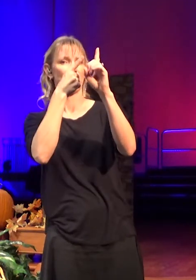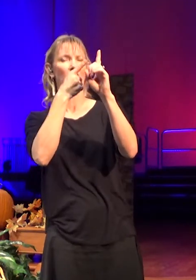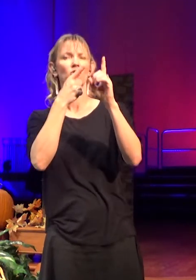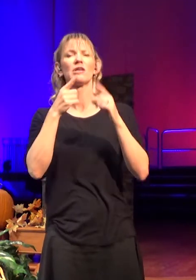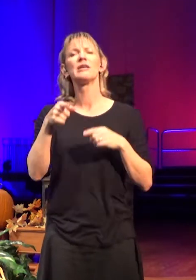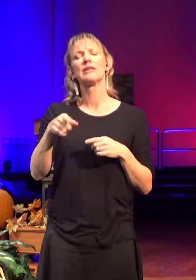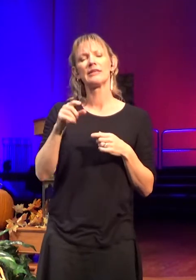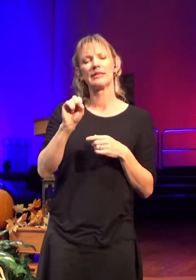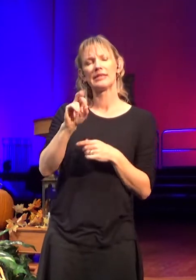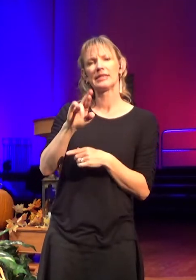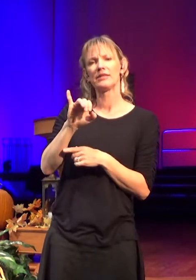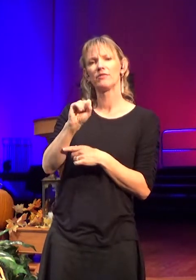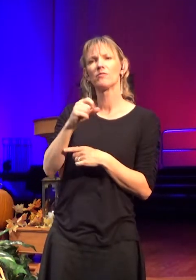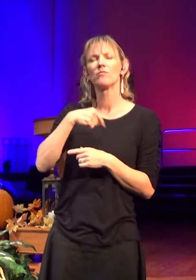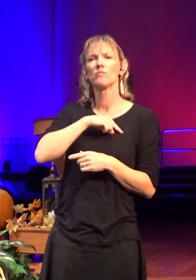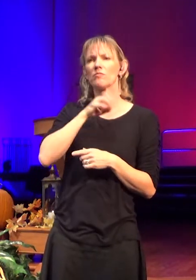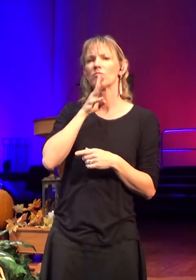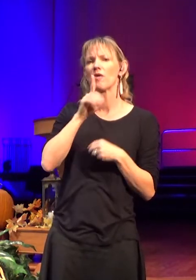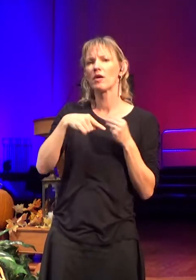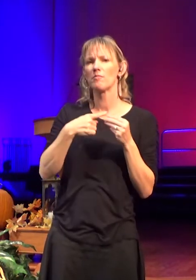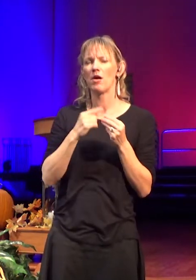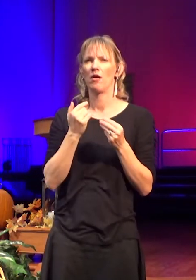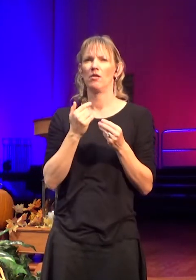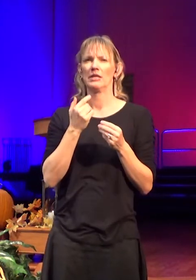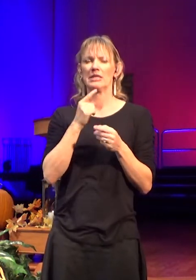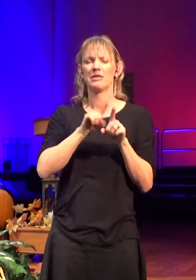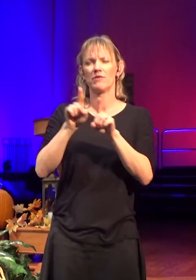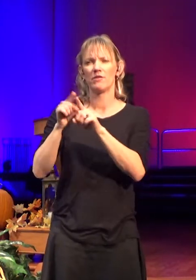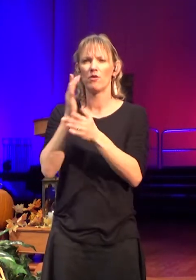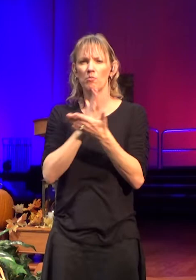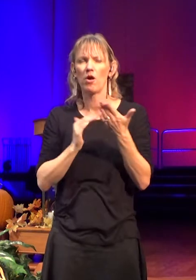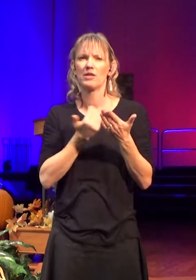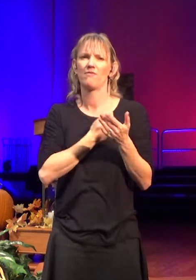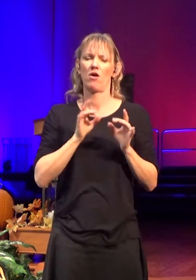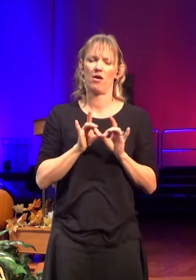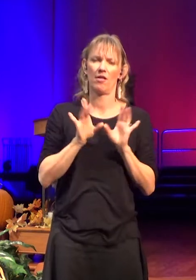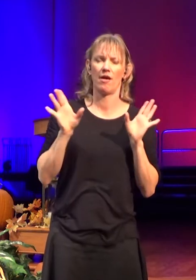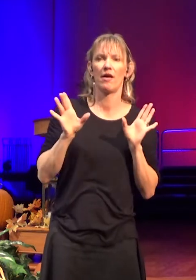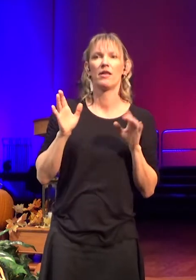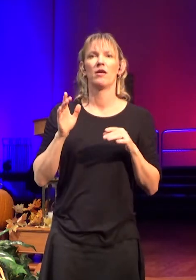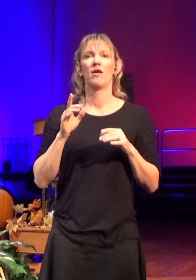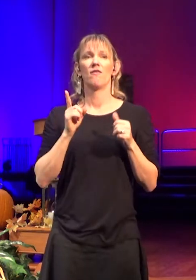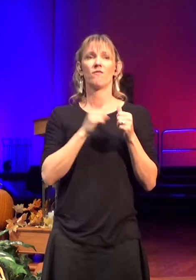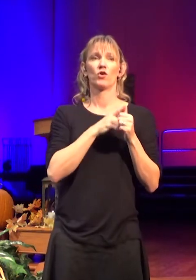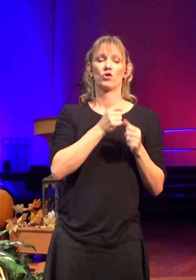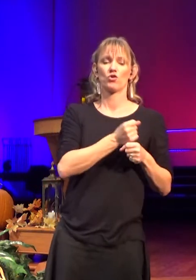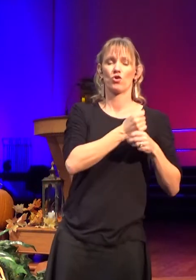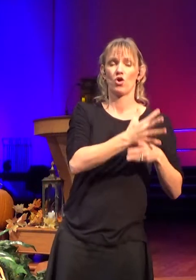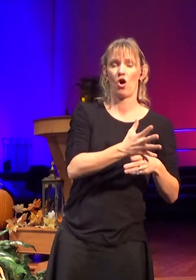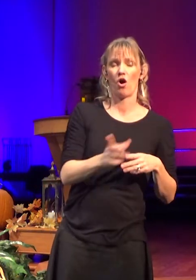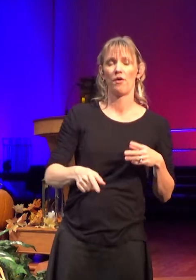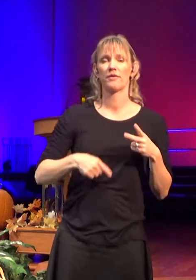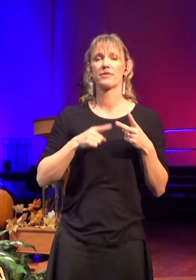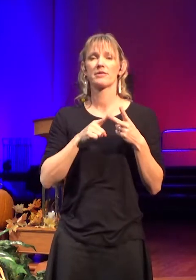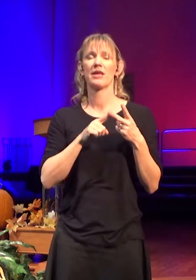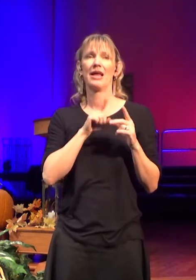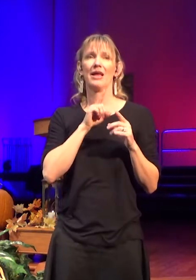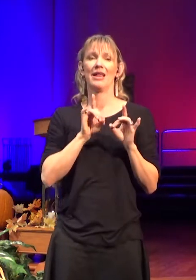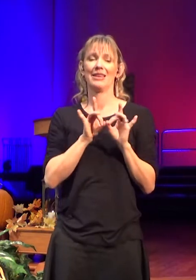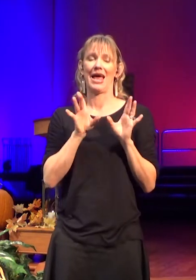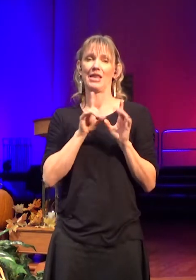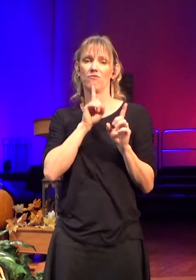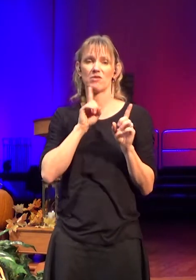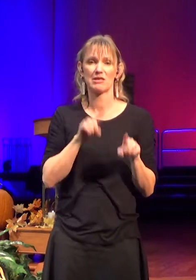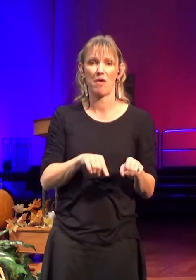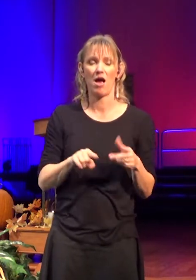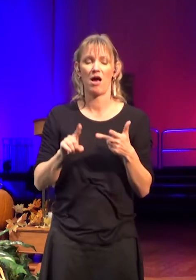been talking about this series about the different aspects of our constellation of light. Our light of first cause,